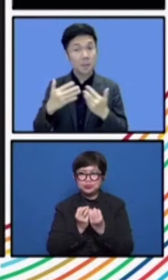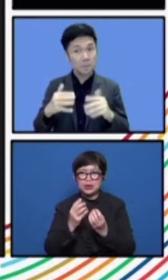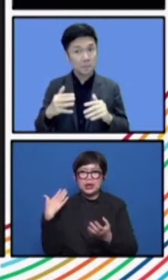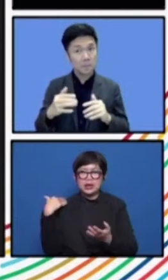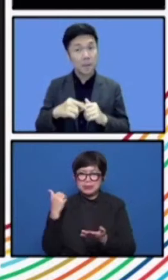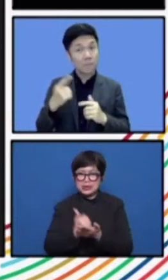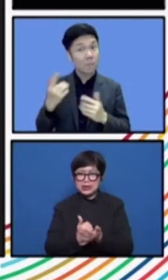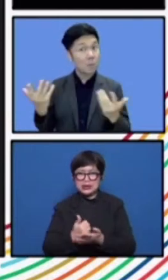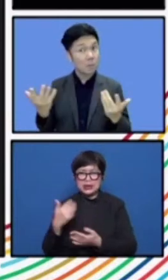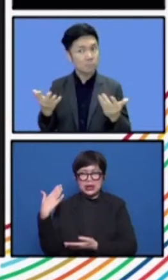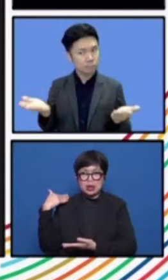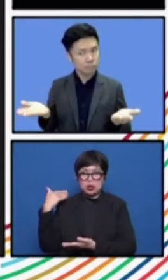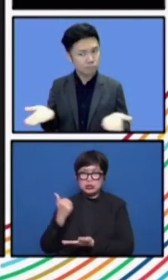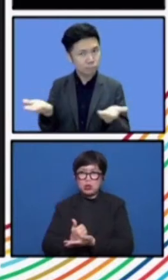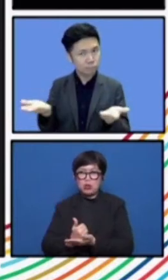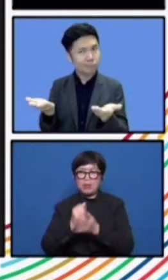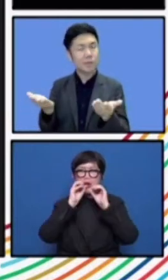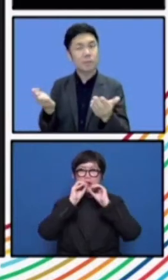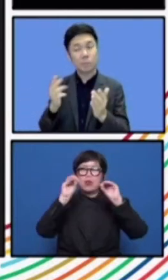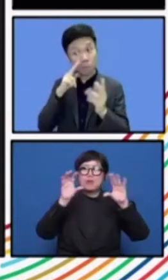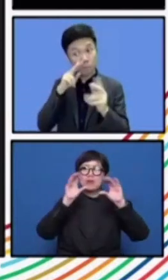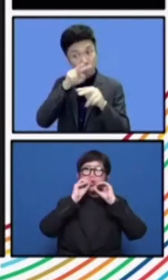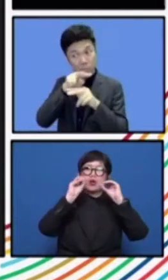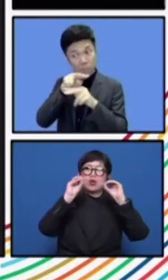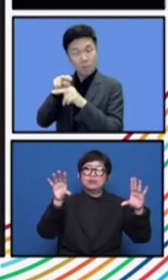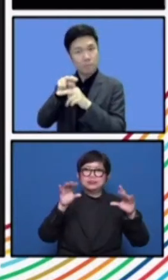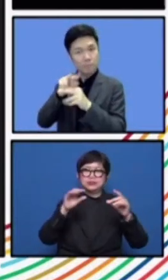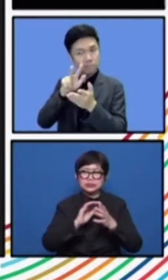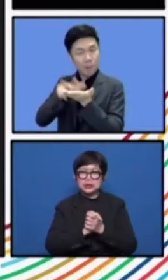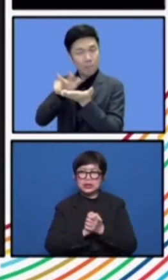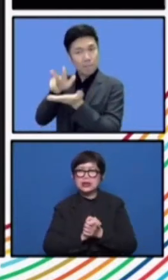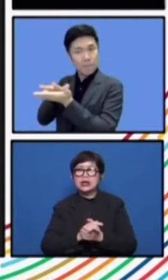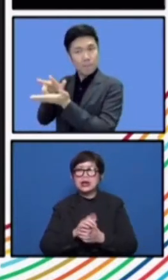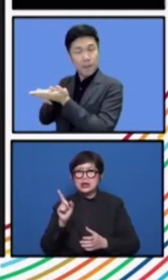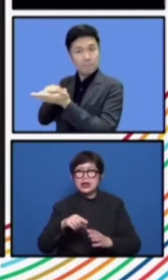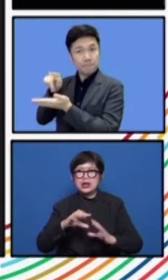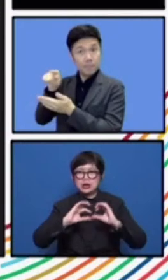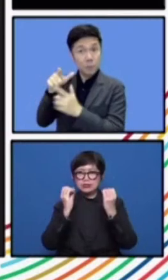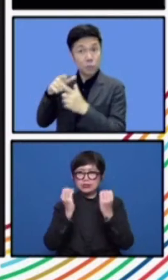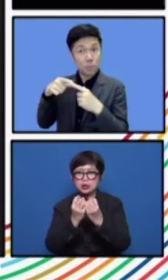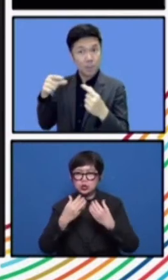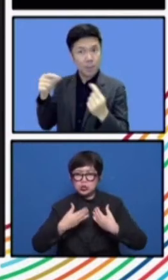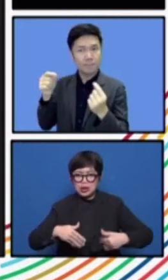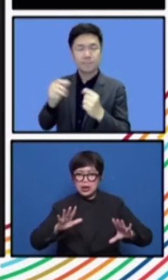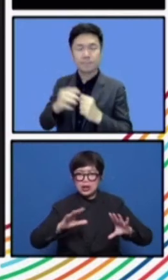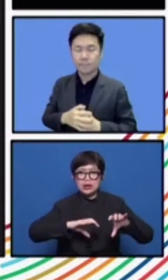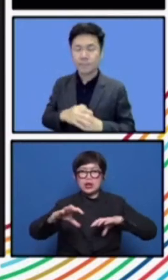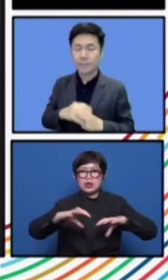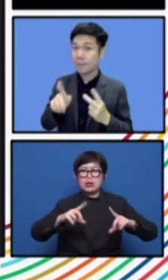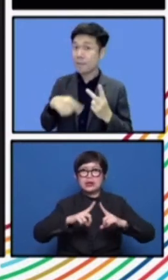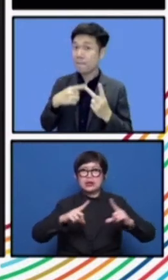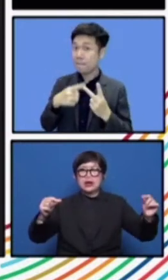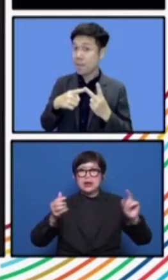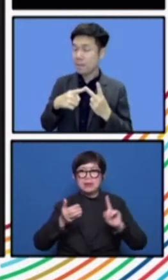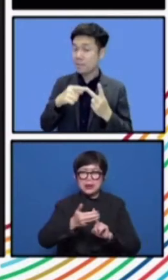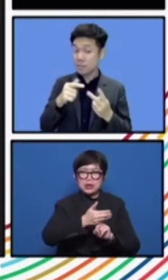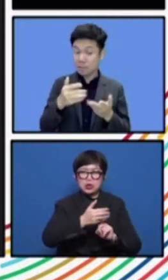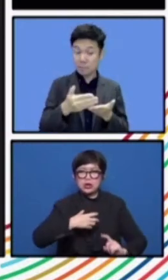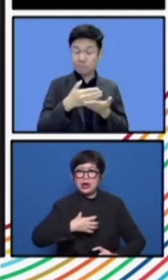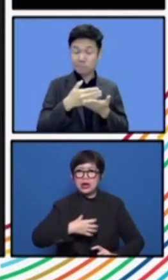promoting and monitoring the implementation of the convention in Japan and protecting the right of person with disability and public